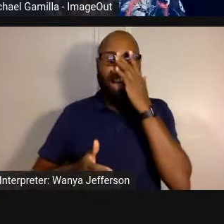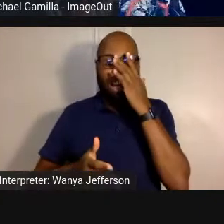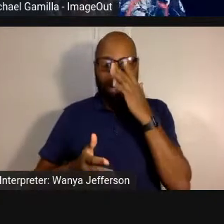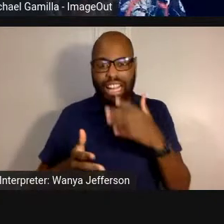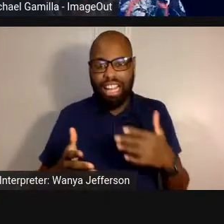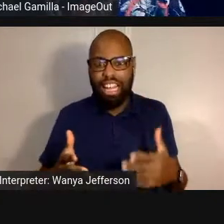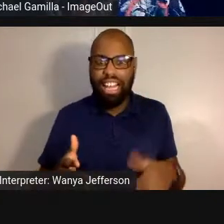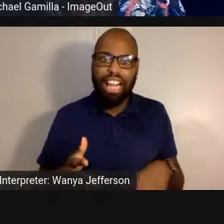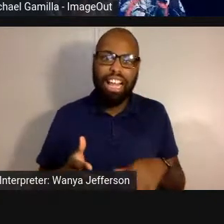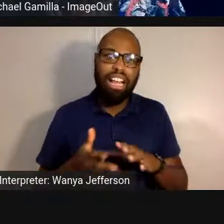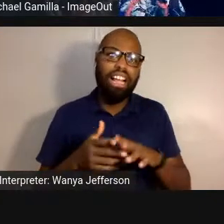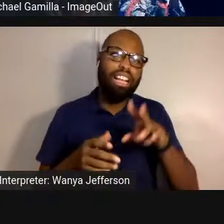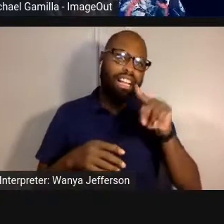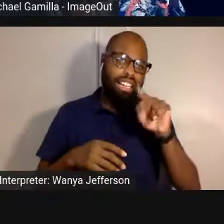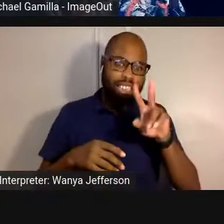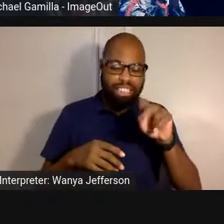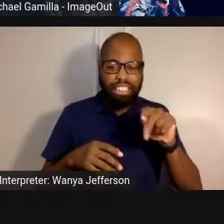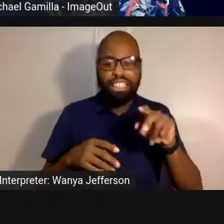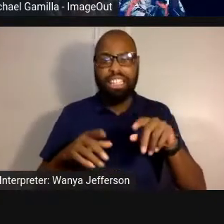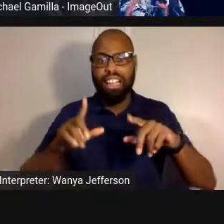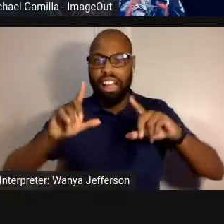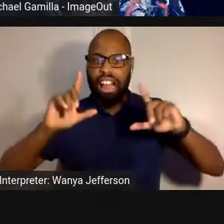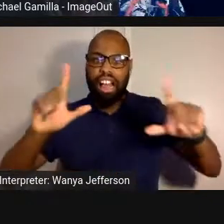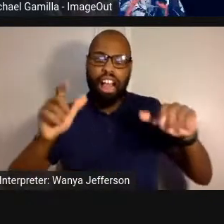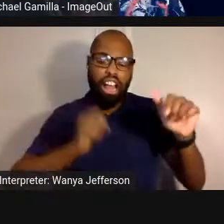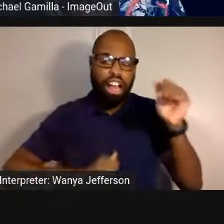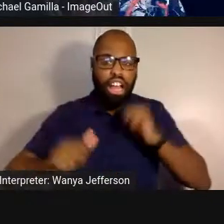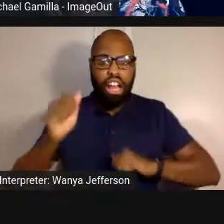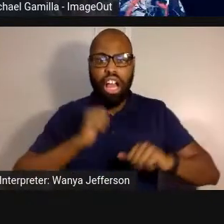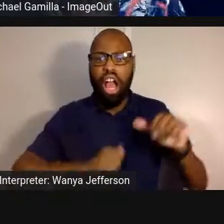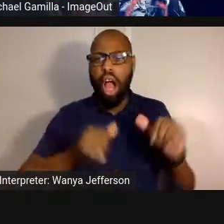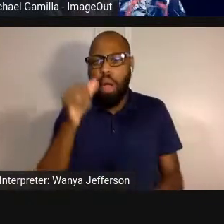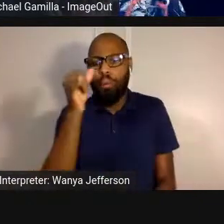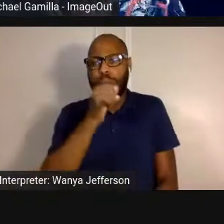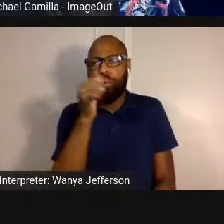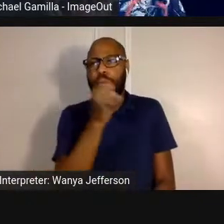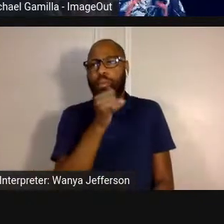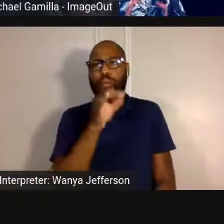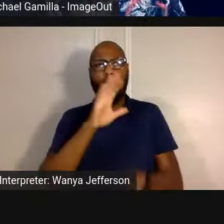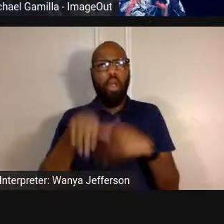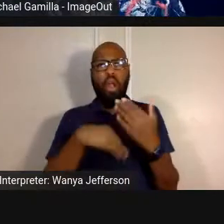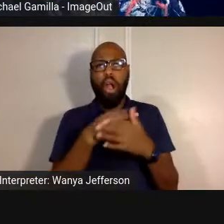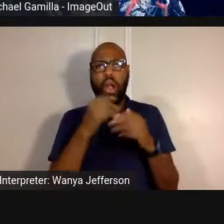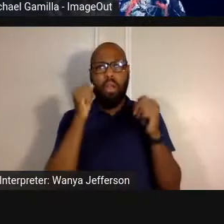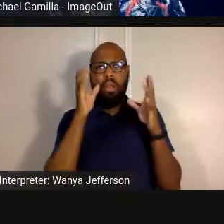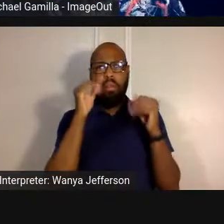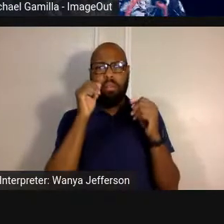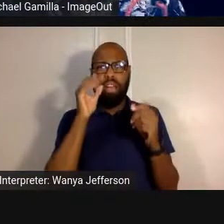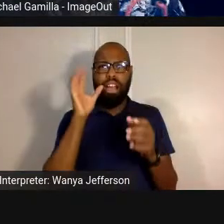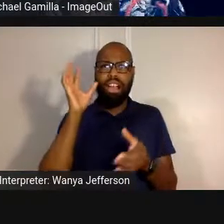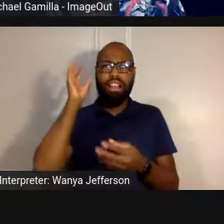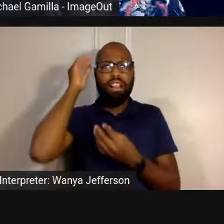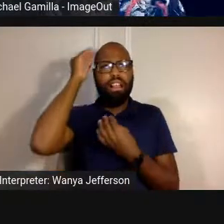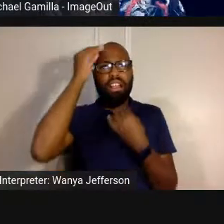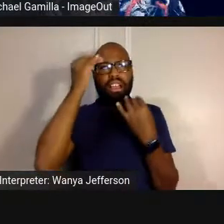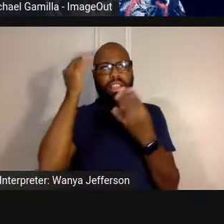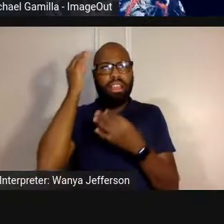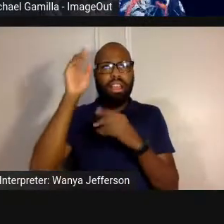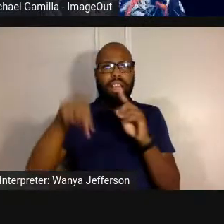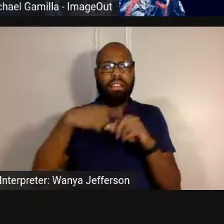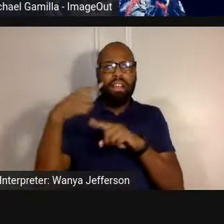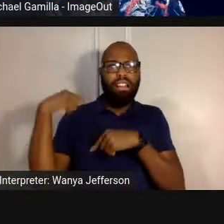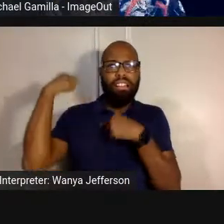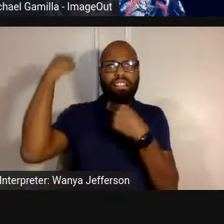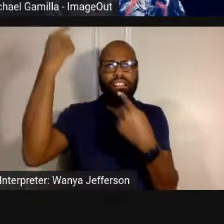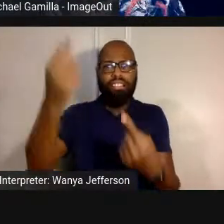show, and I have news for all of them, and I'm happy for them. And I was thinking in technical